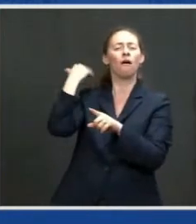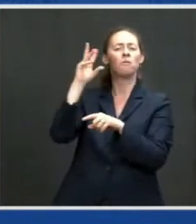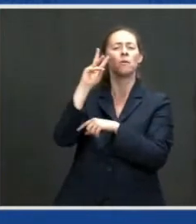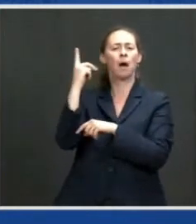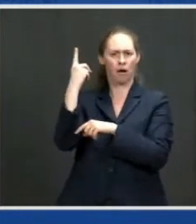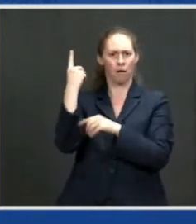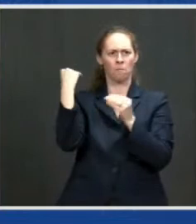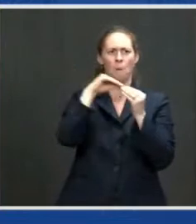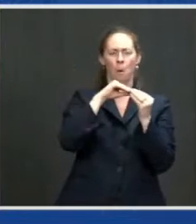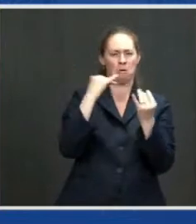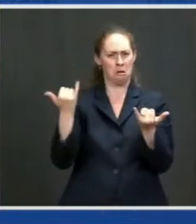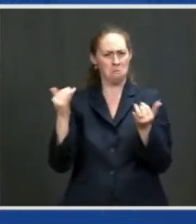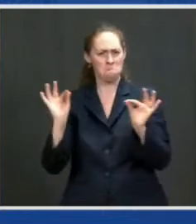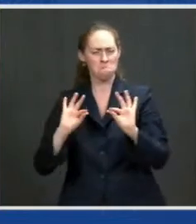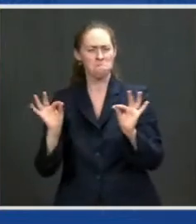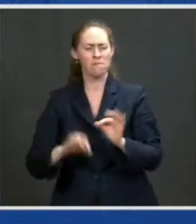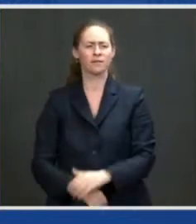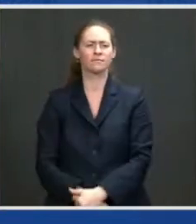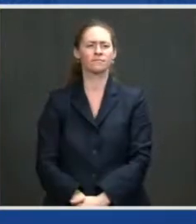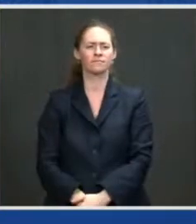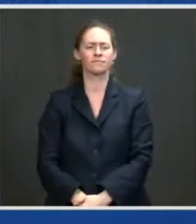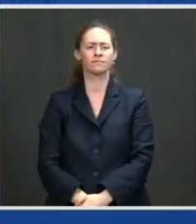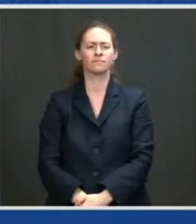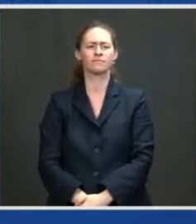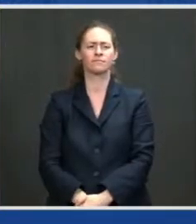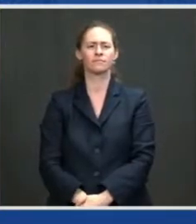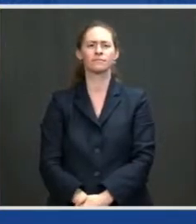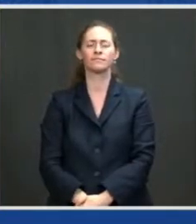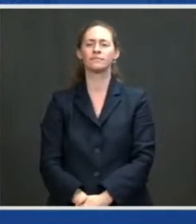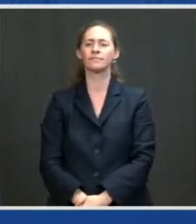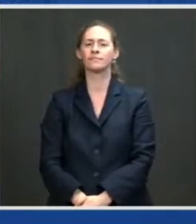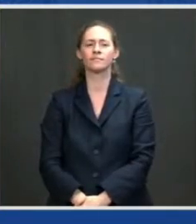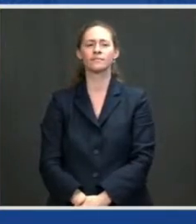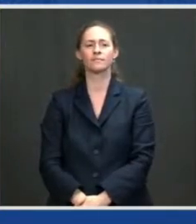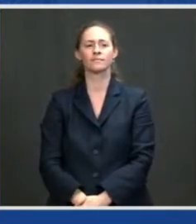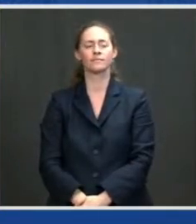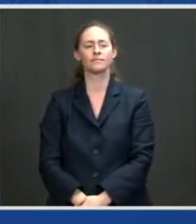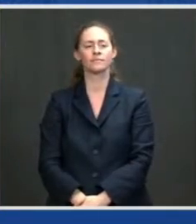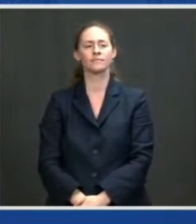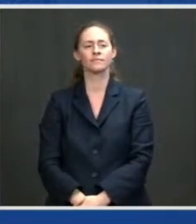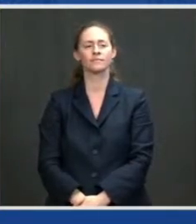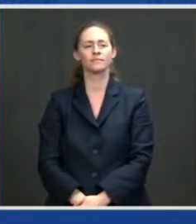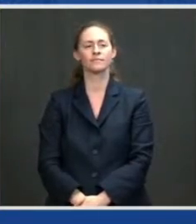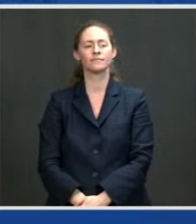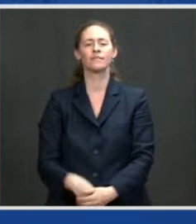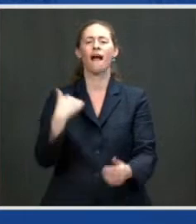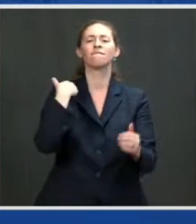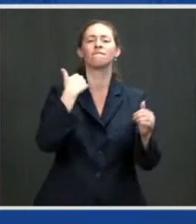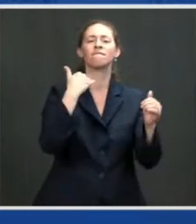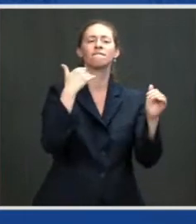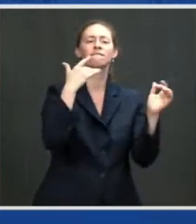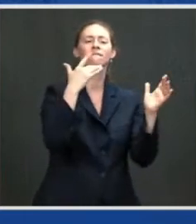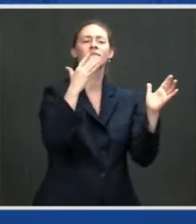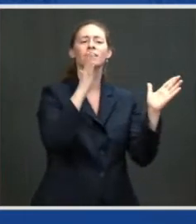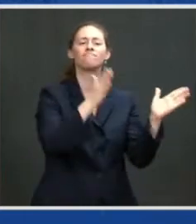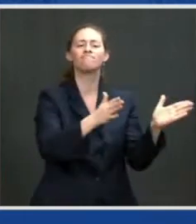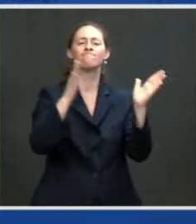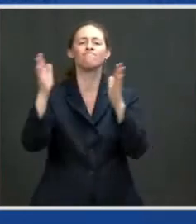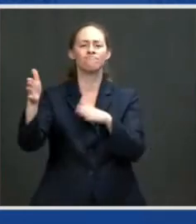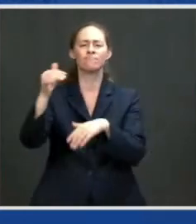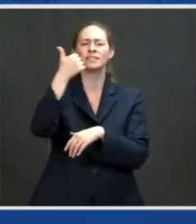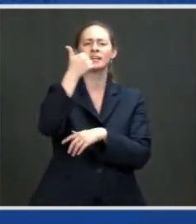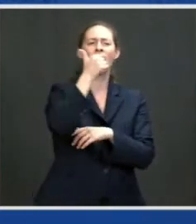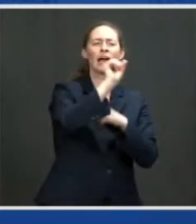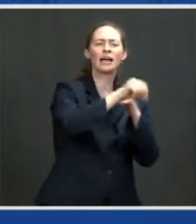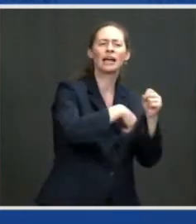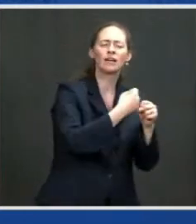between 14 and 24, excuse me, between 10 and 20, 2010, 2020,